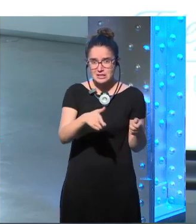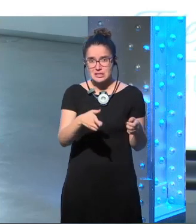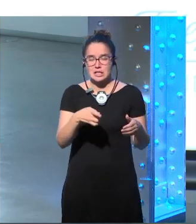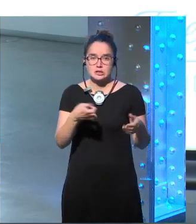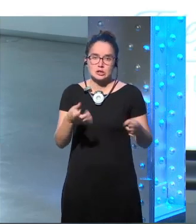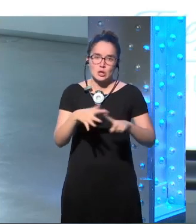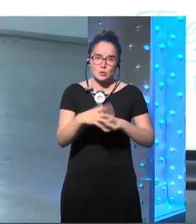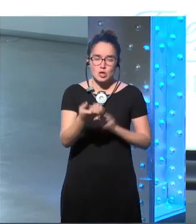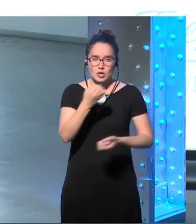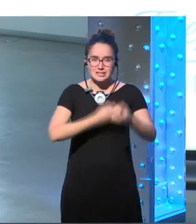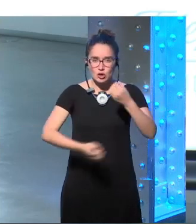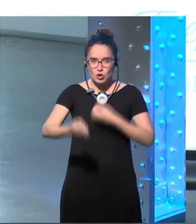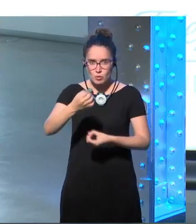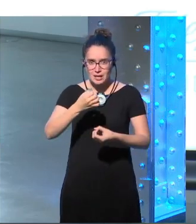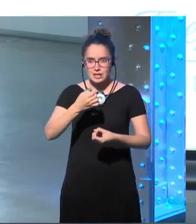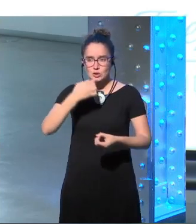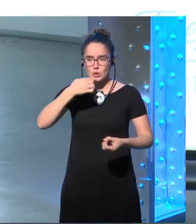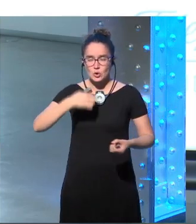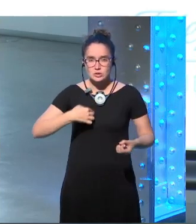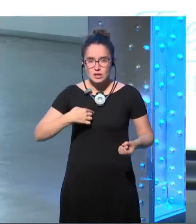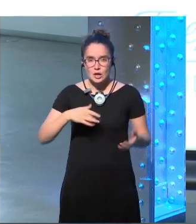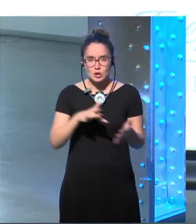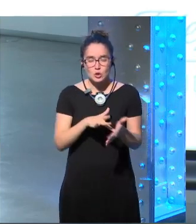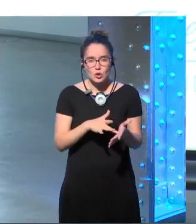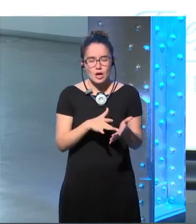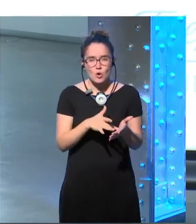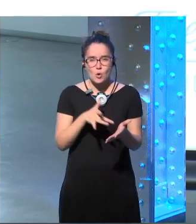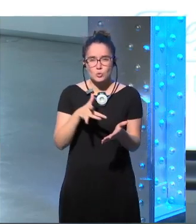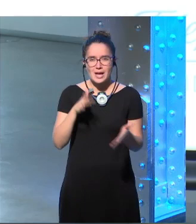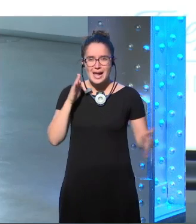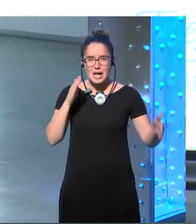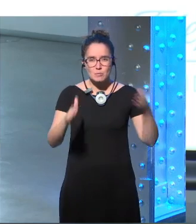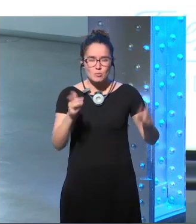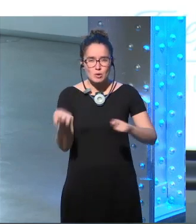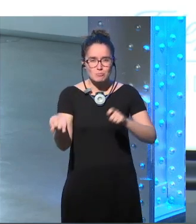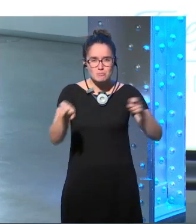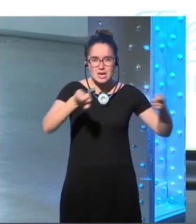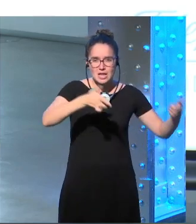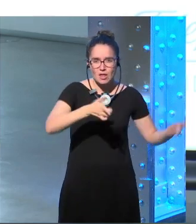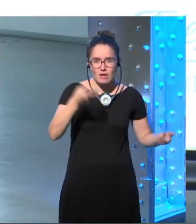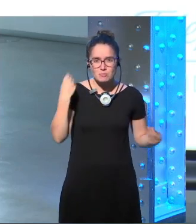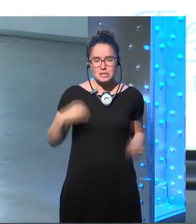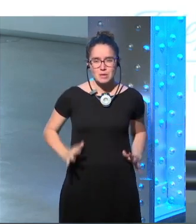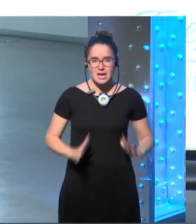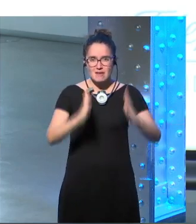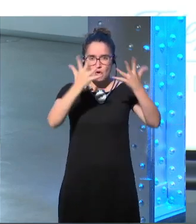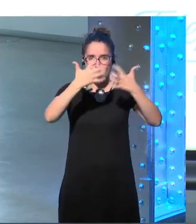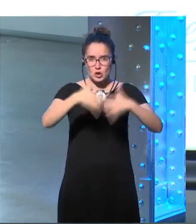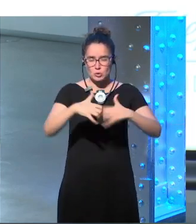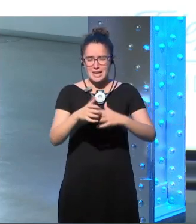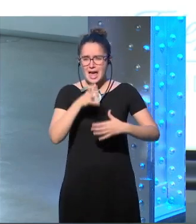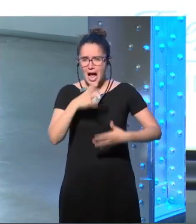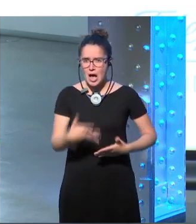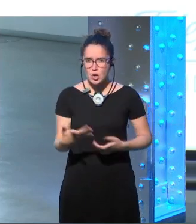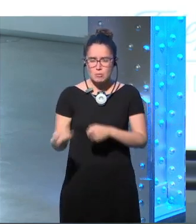extraordinarily similar to the Industrial Revolution, not just that it displaced a substantial share of the